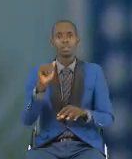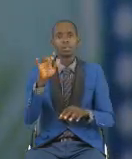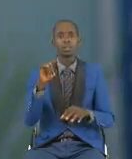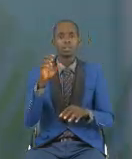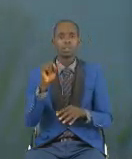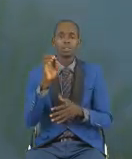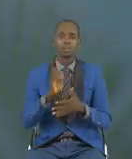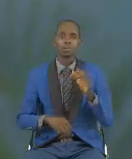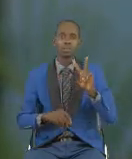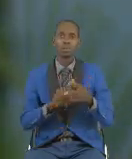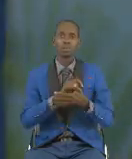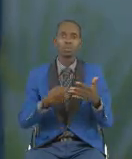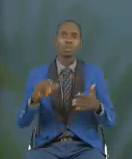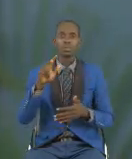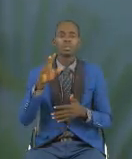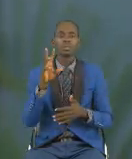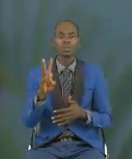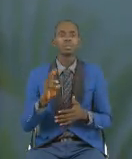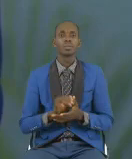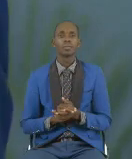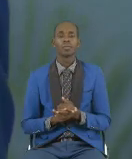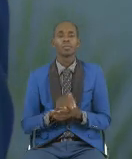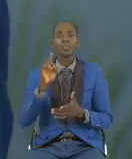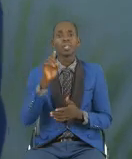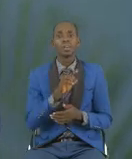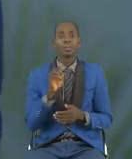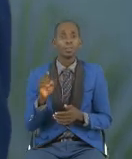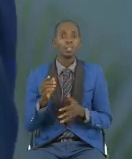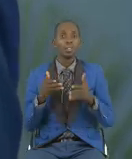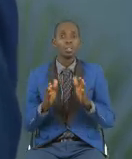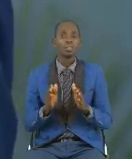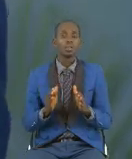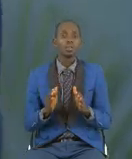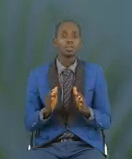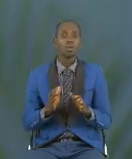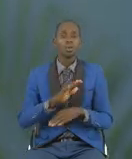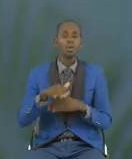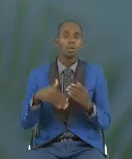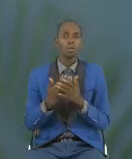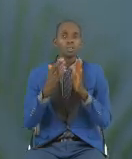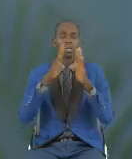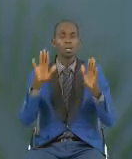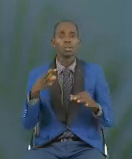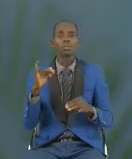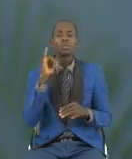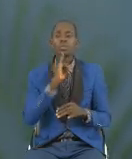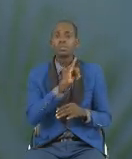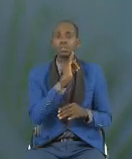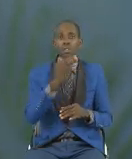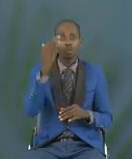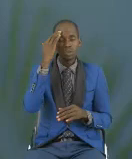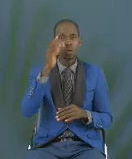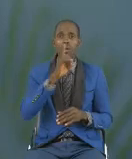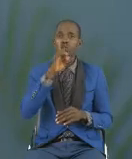We're reading from verse 36, therefore, let all the house of Israel know assuredly that